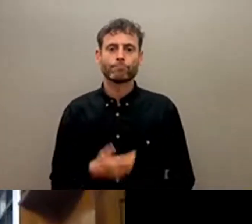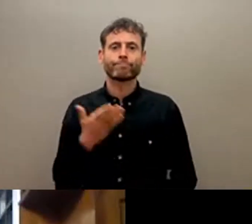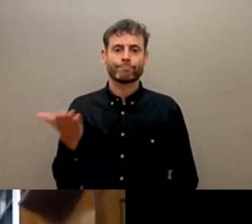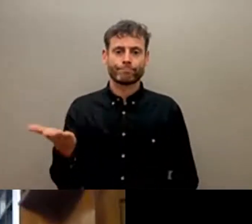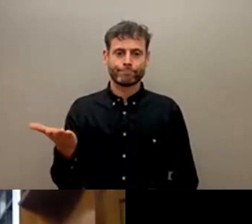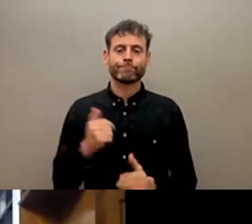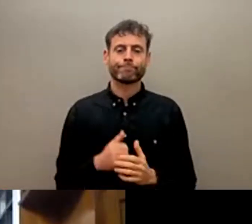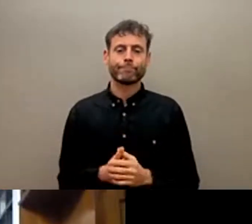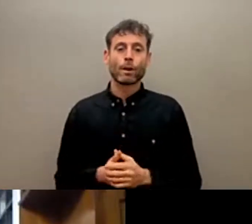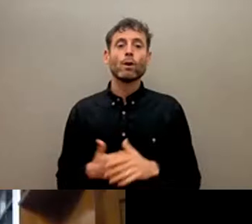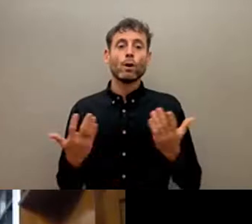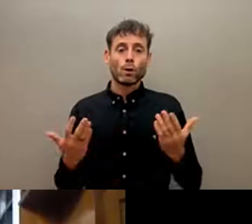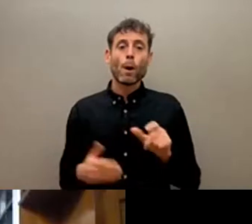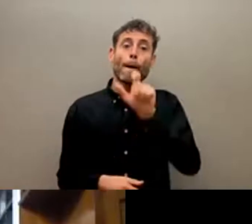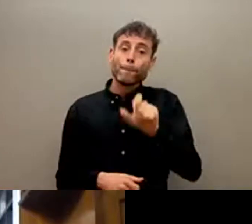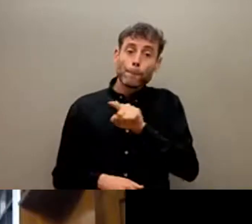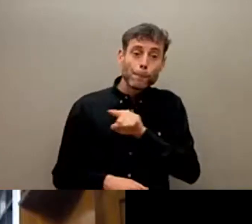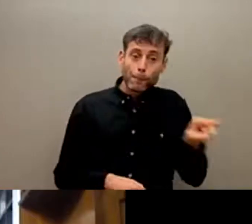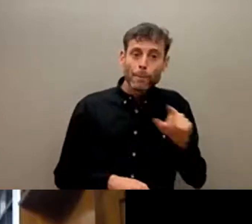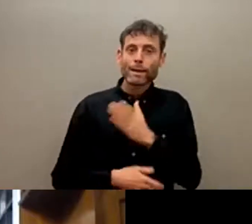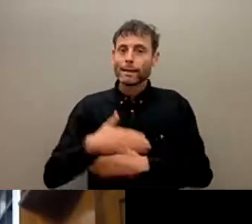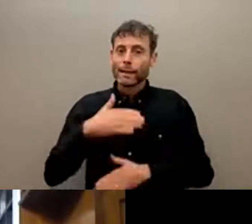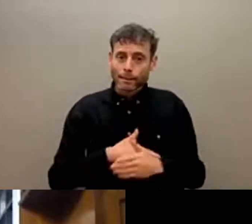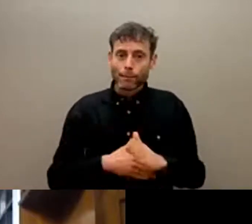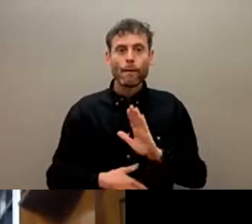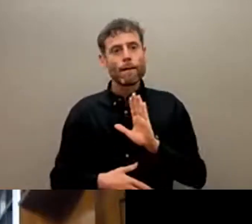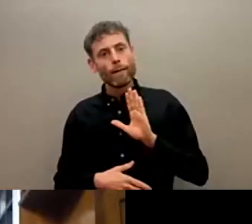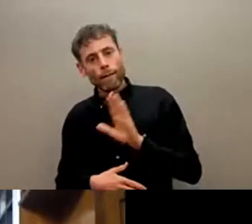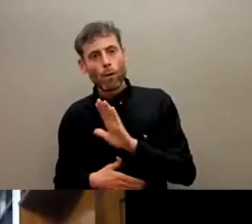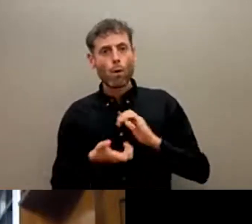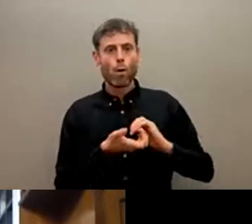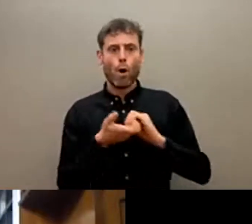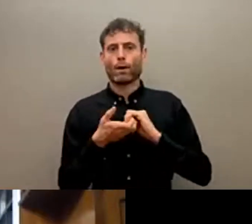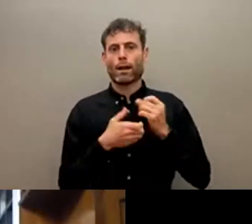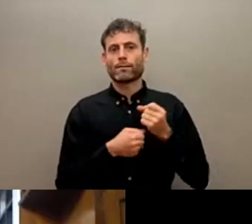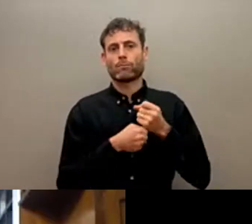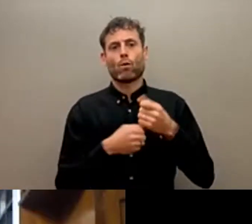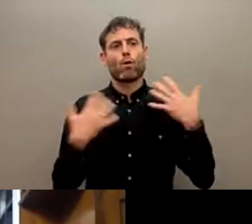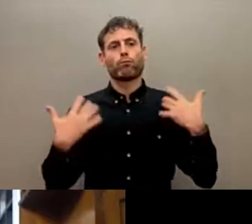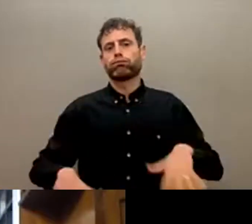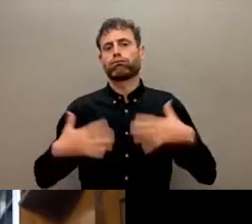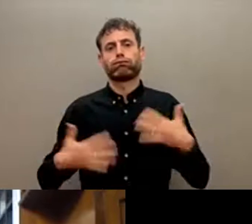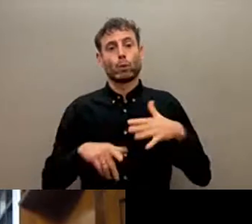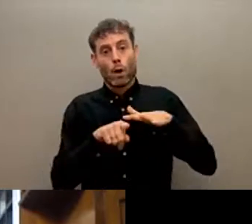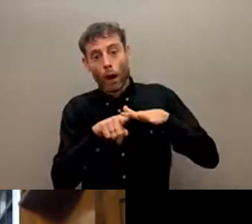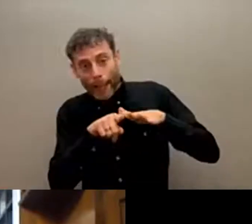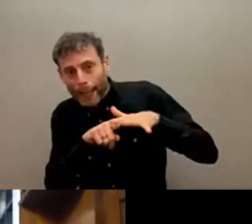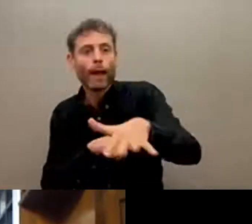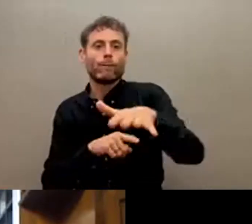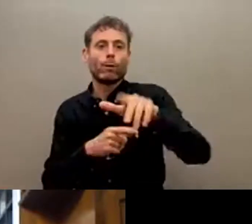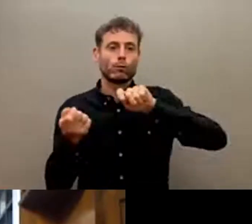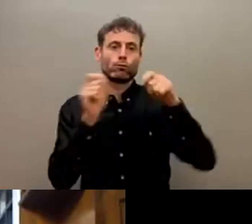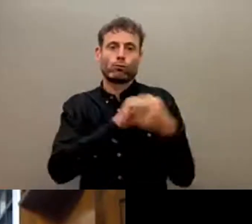with disability and their representative organization has very, very vital role, and for bringing change and enhancing